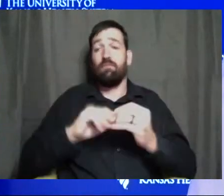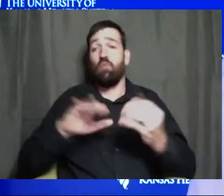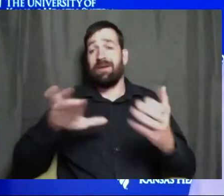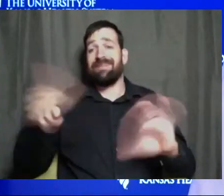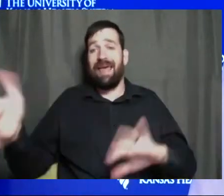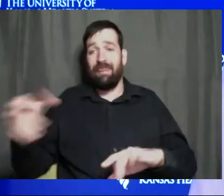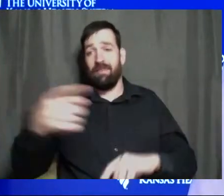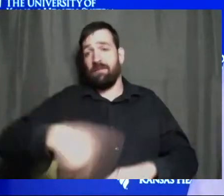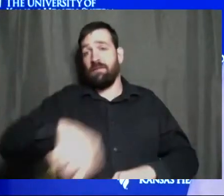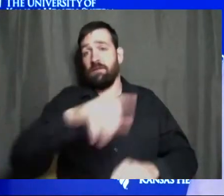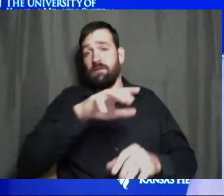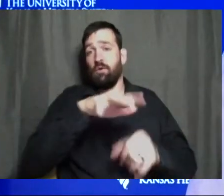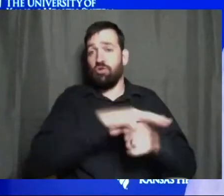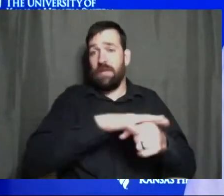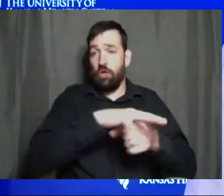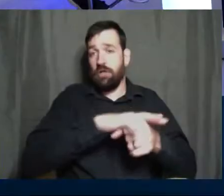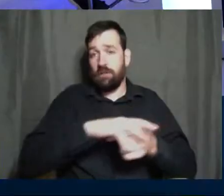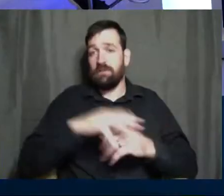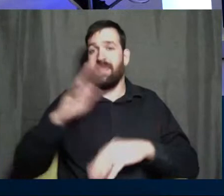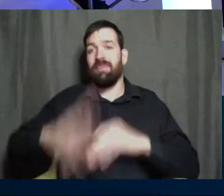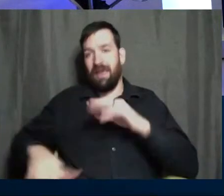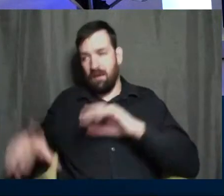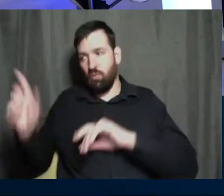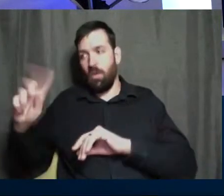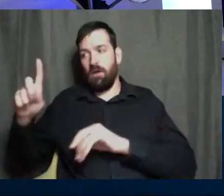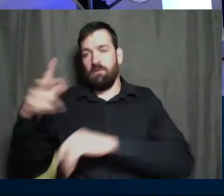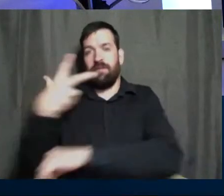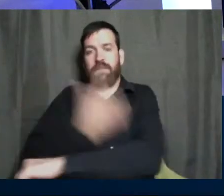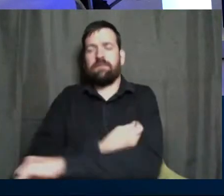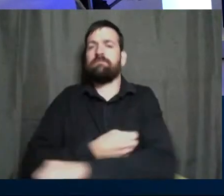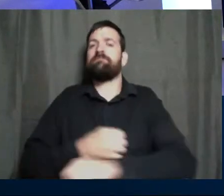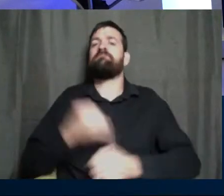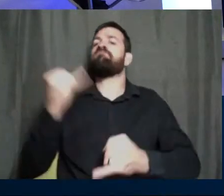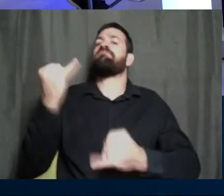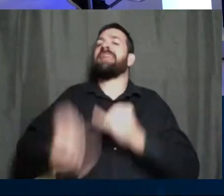and those groups that are vaccinated. I'm going to give the last question to